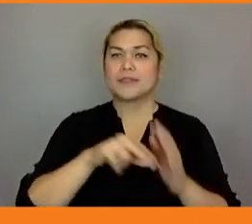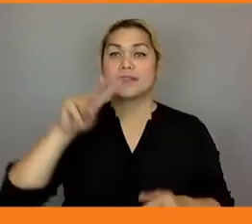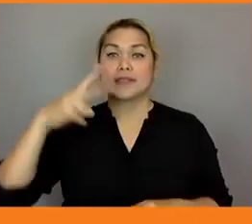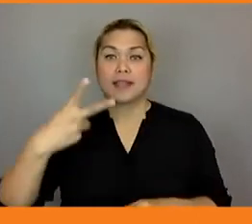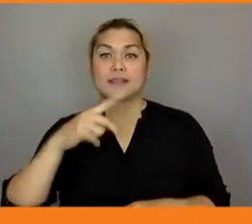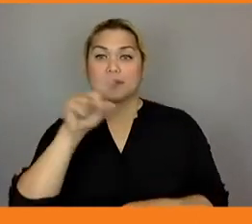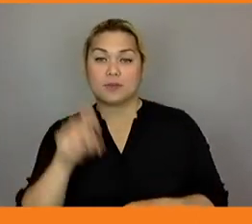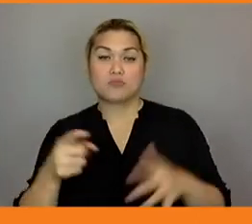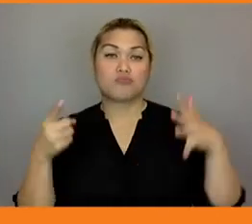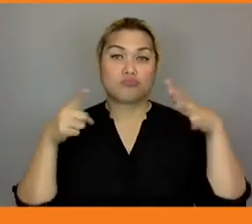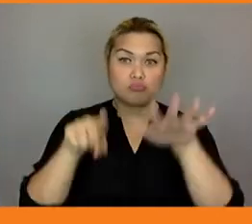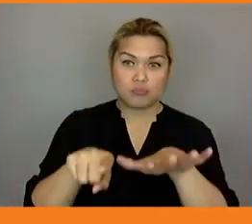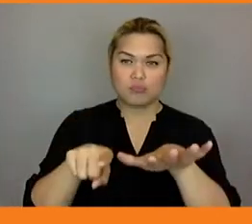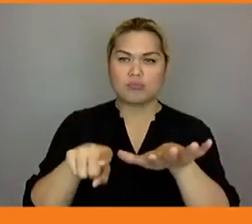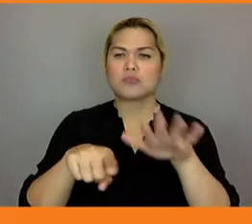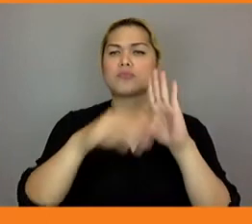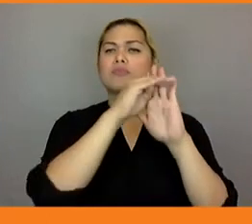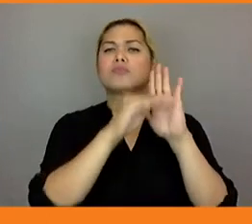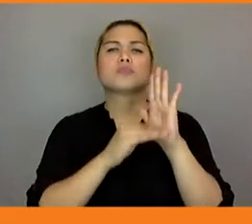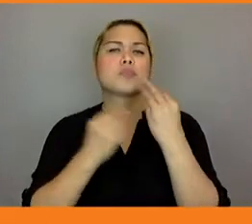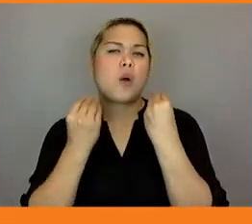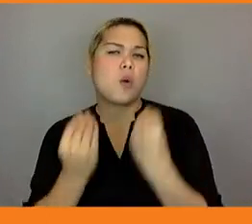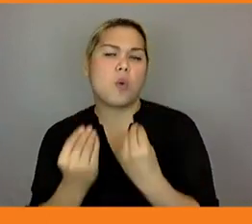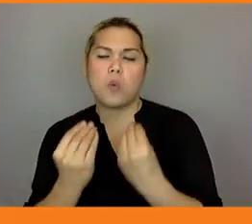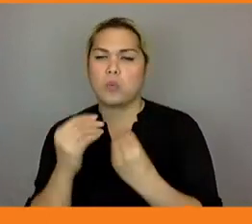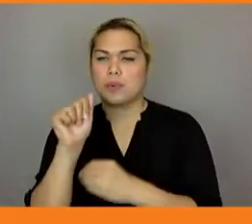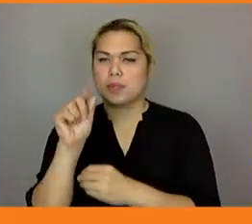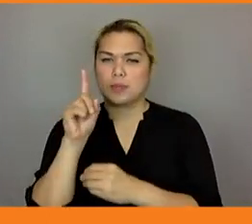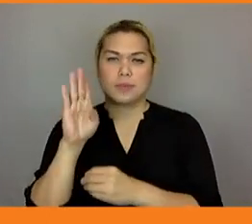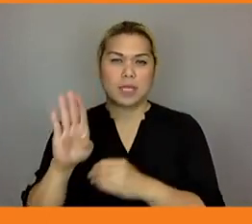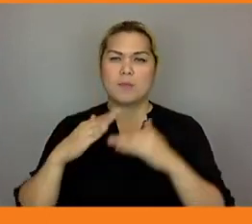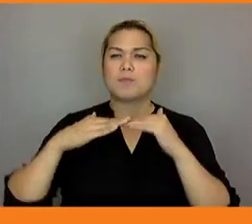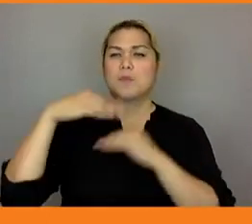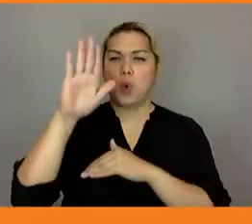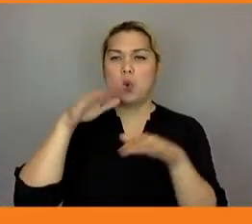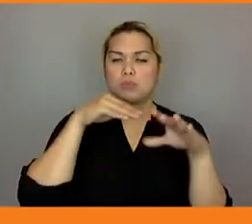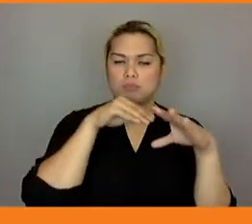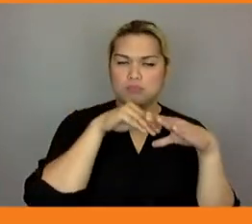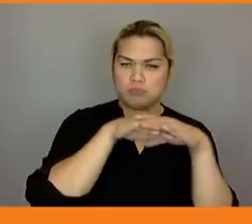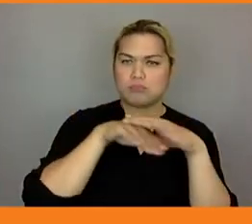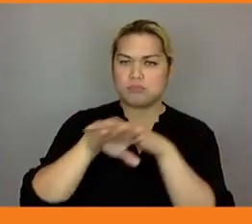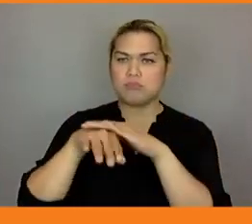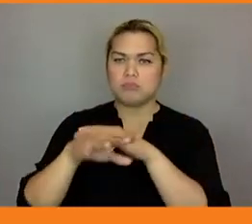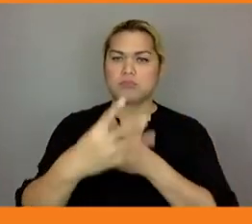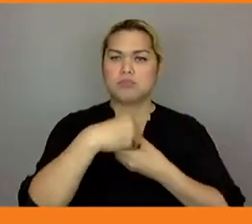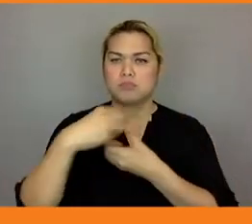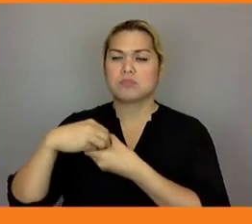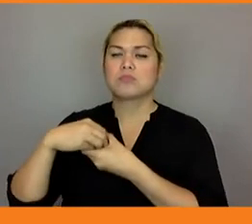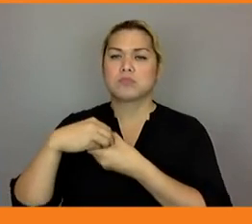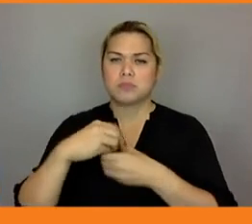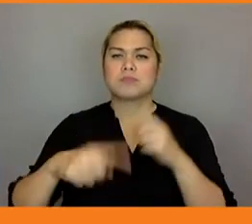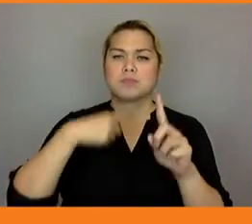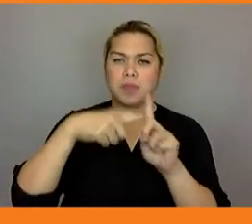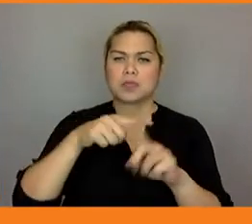more inclusive in our consultation process and in the new safeguard policies, how we aim to